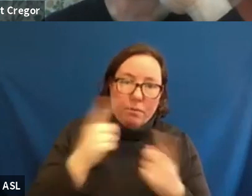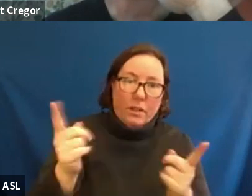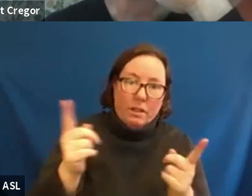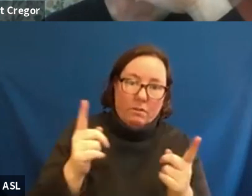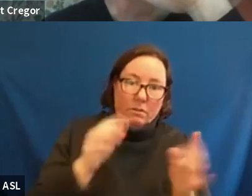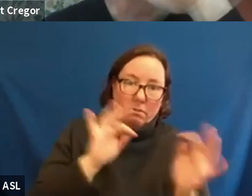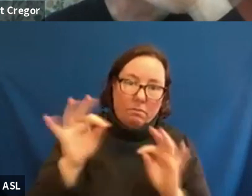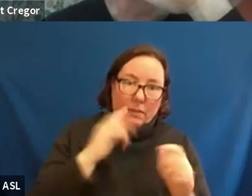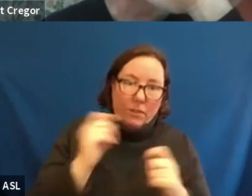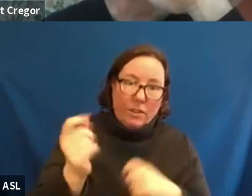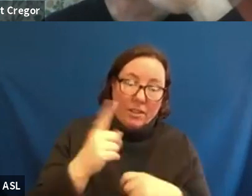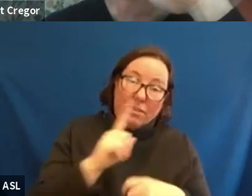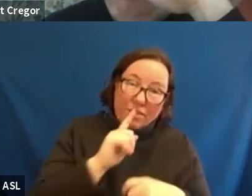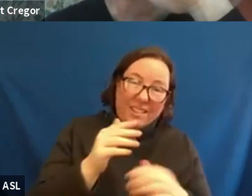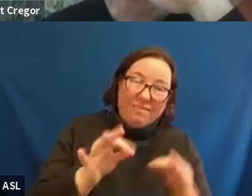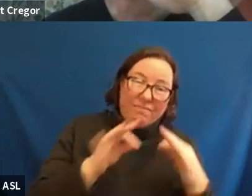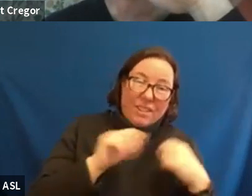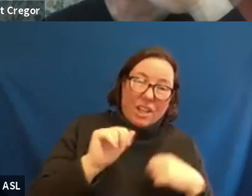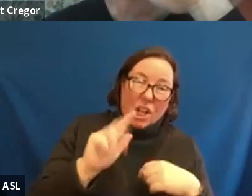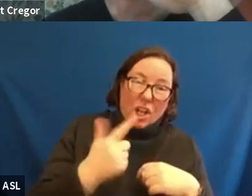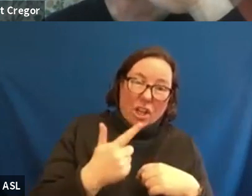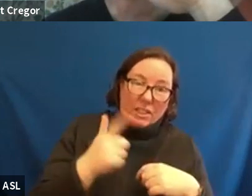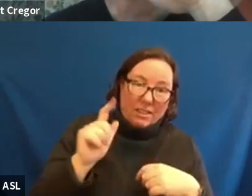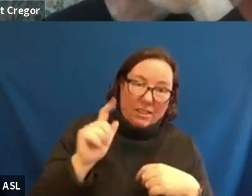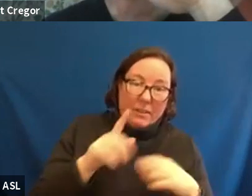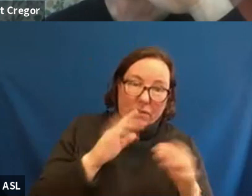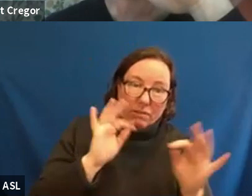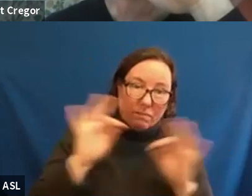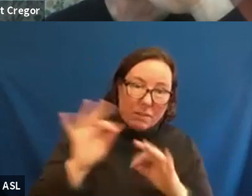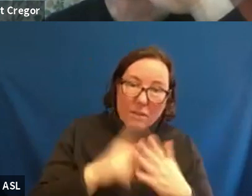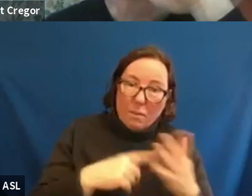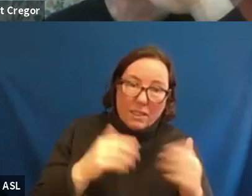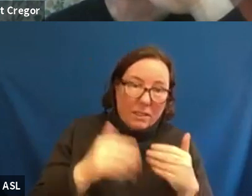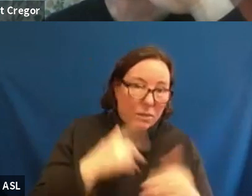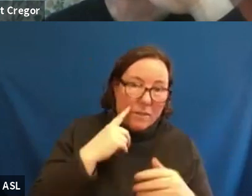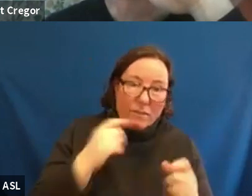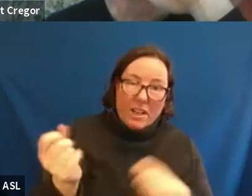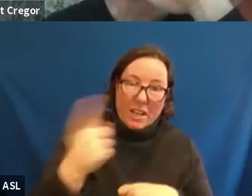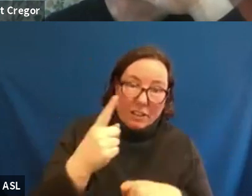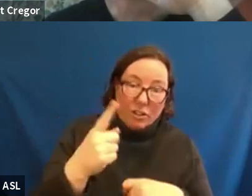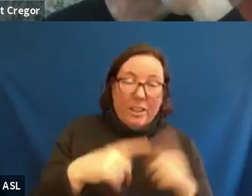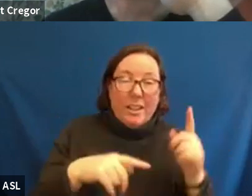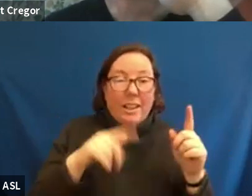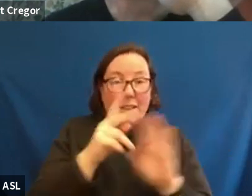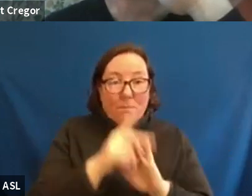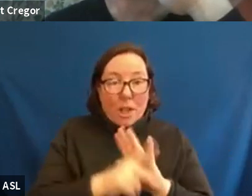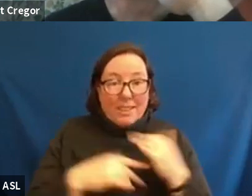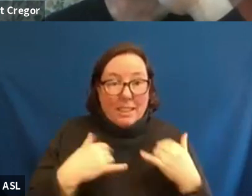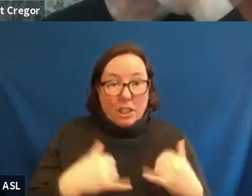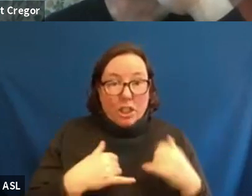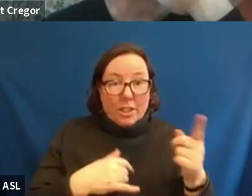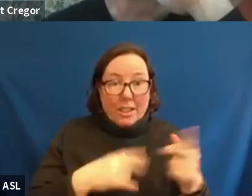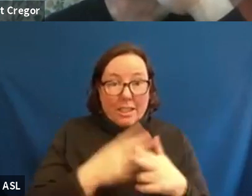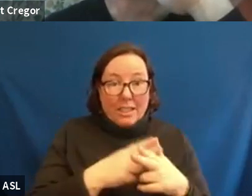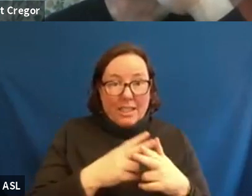really ideally by August, announcing for families what the process will be for next year. If we were going with our traditional